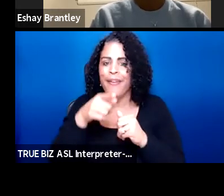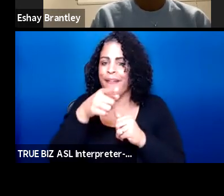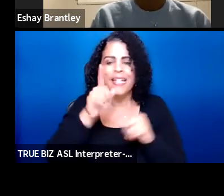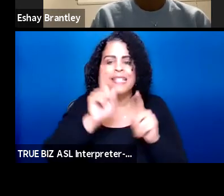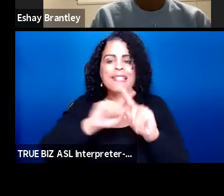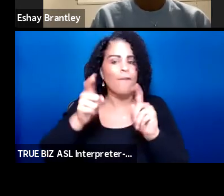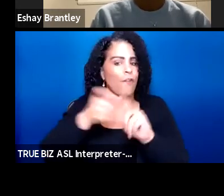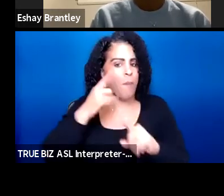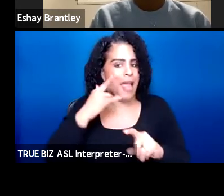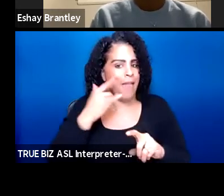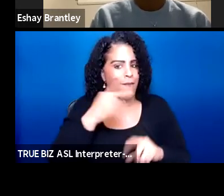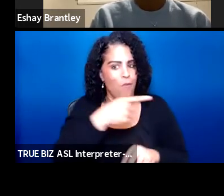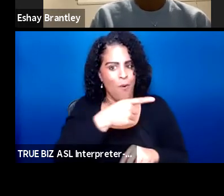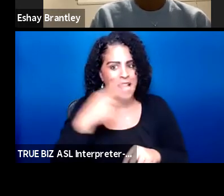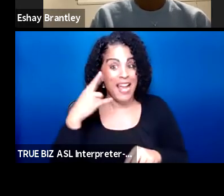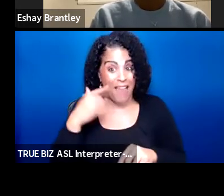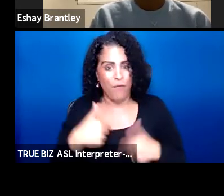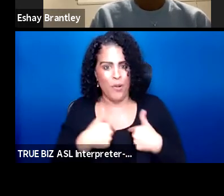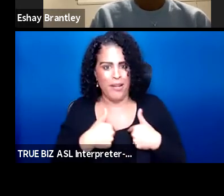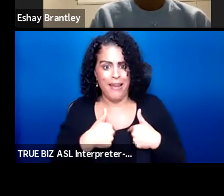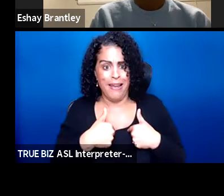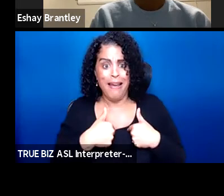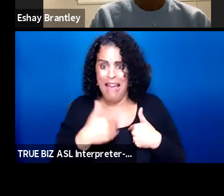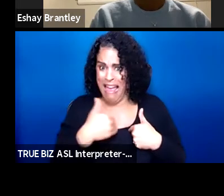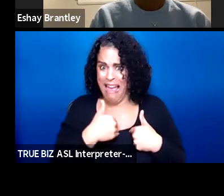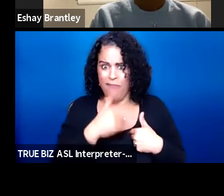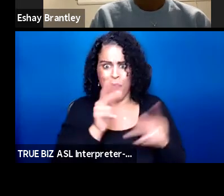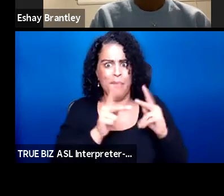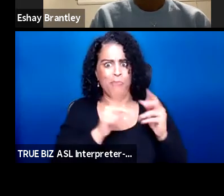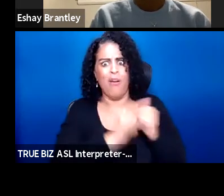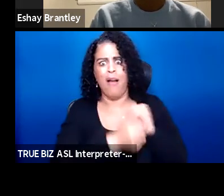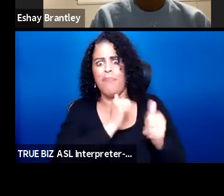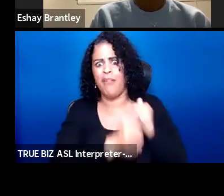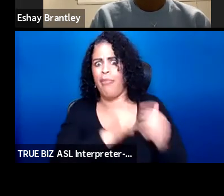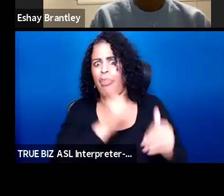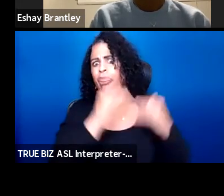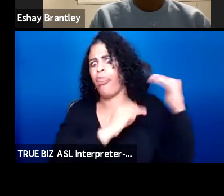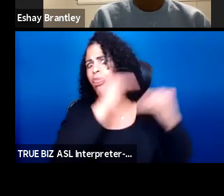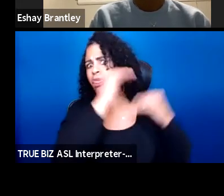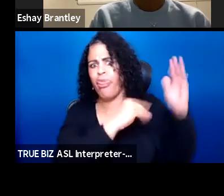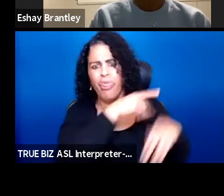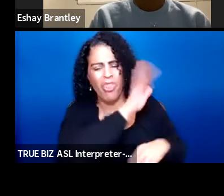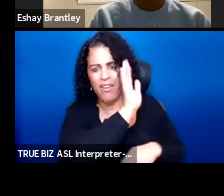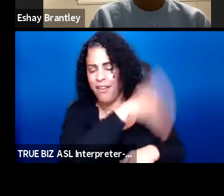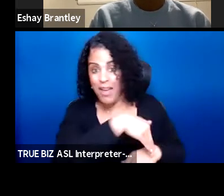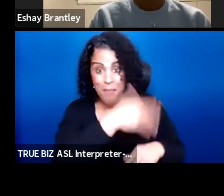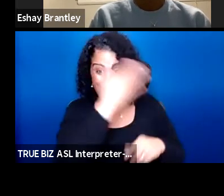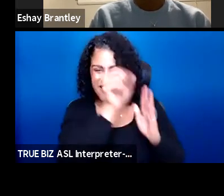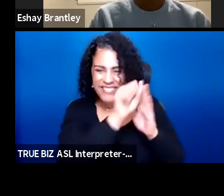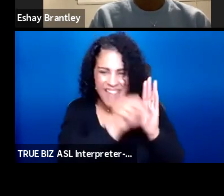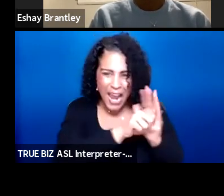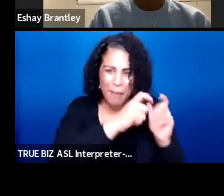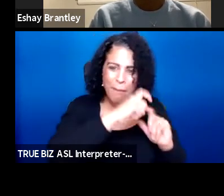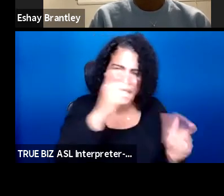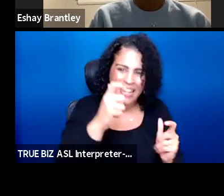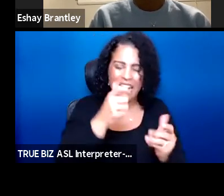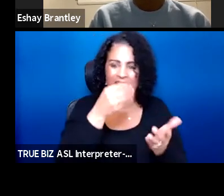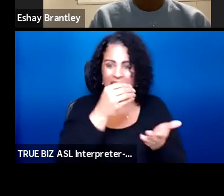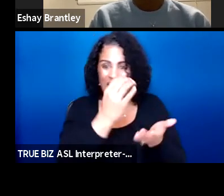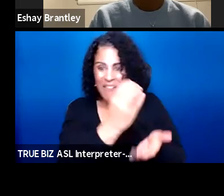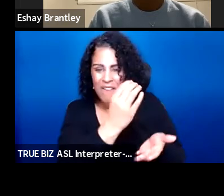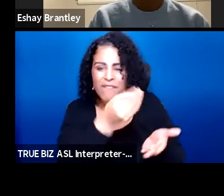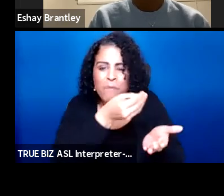from California. California, I've got competition up the yin yang with just so, because the state is big and funding is different, you